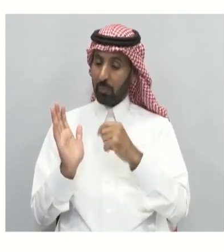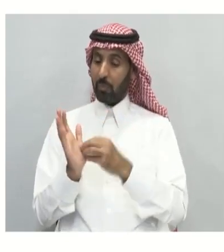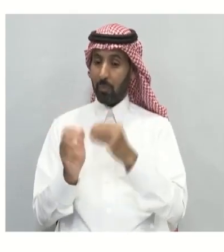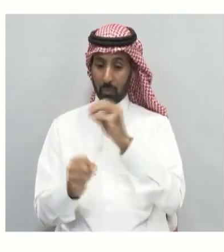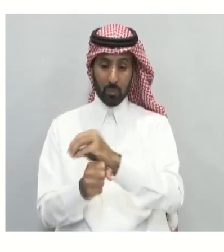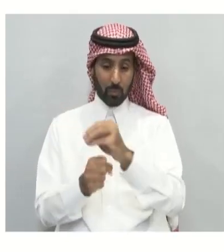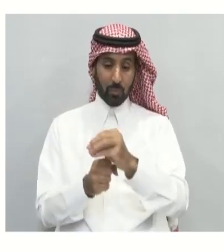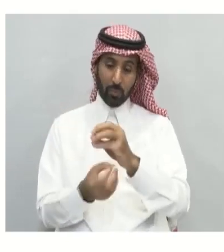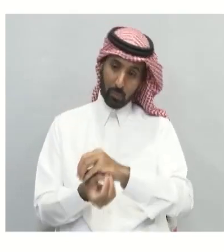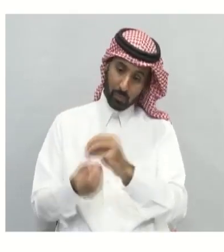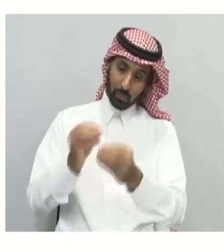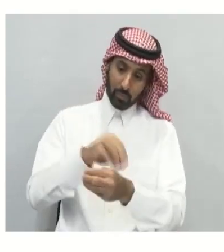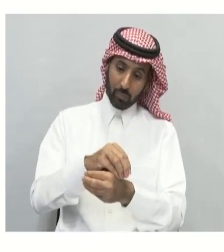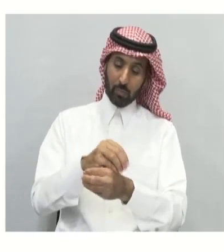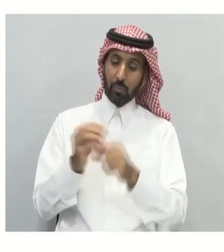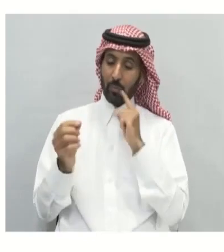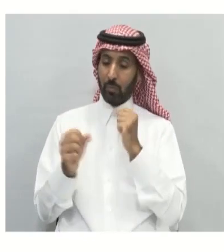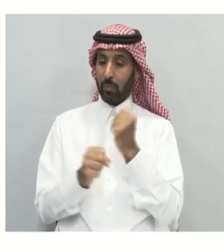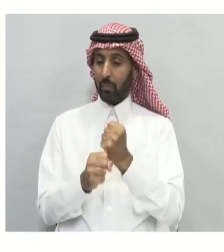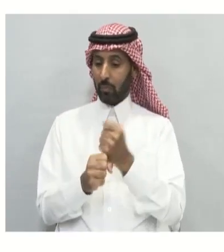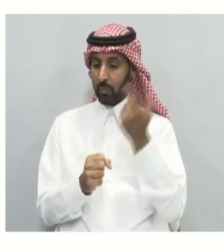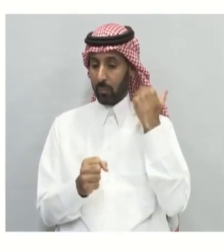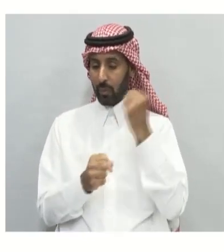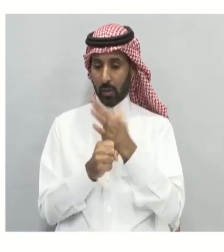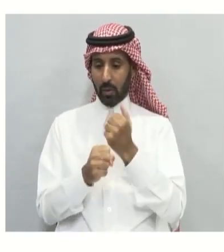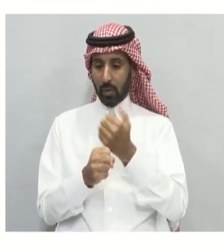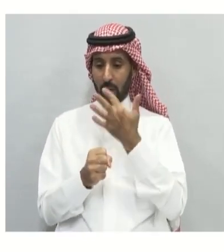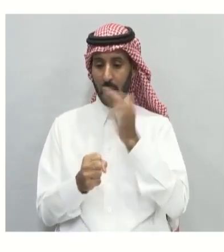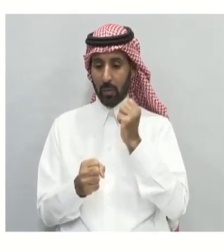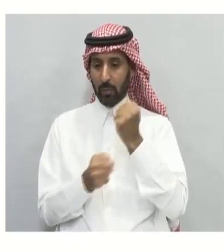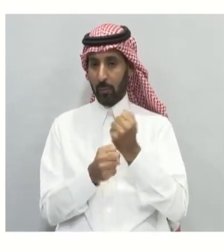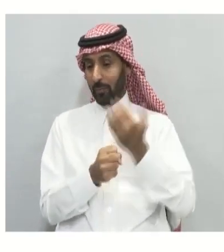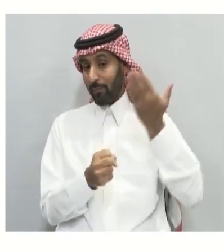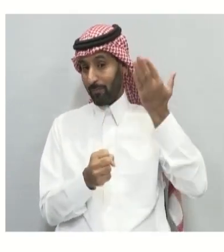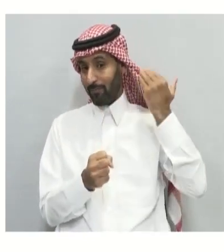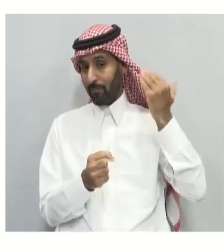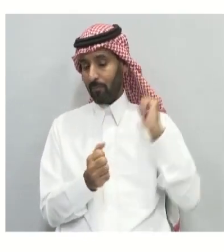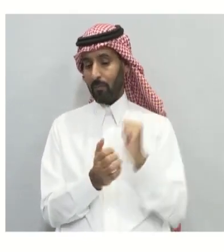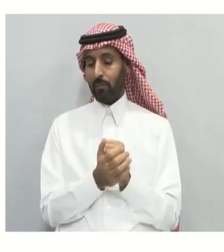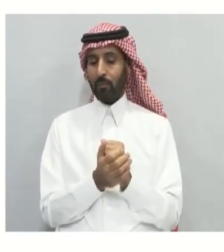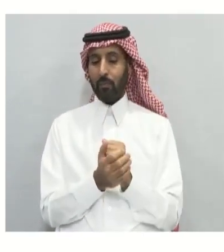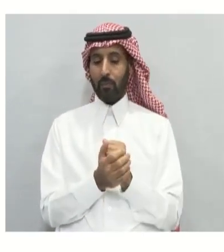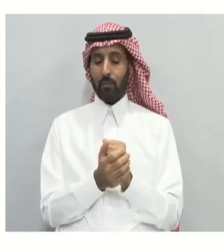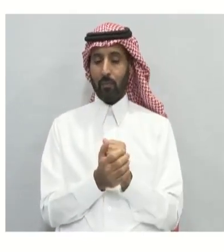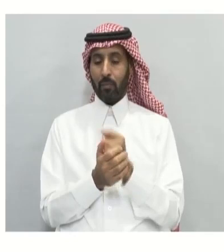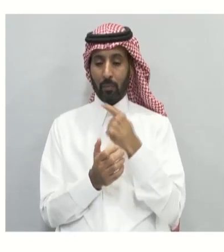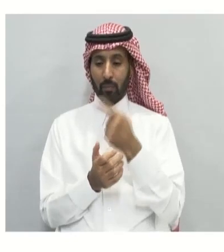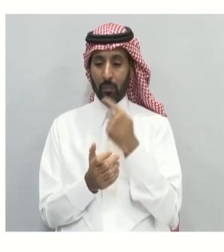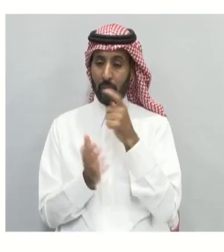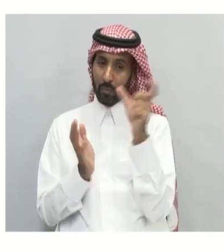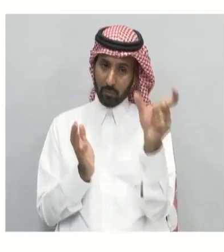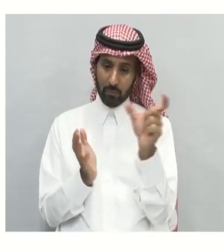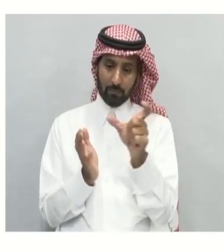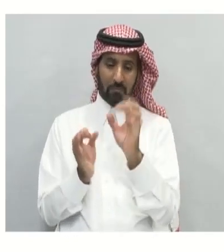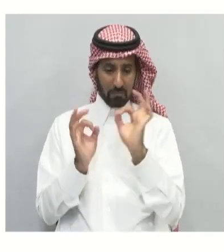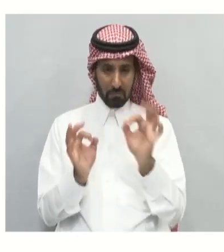reported speech. Also, we will use the simple past tense because something that happened. Also, spelling. Make